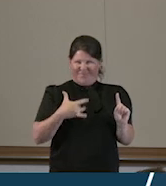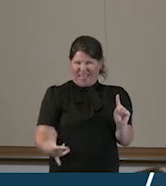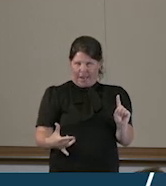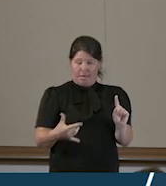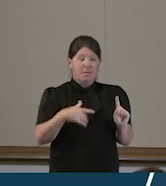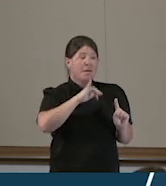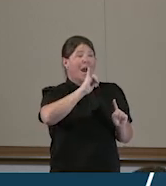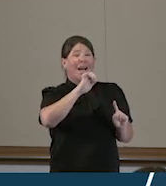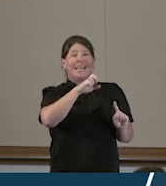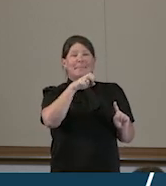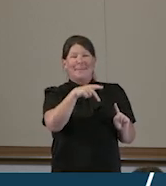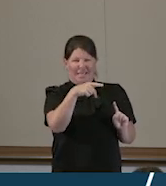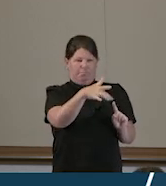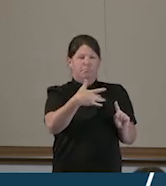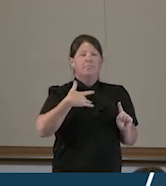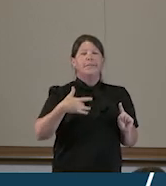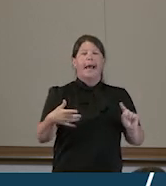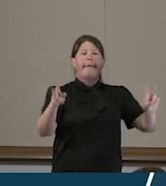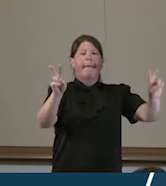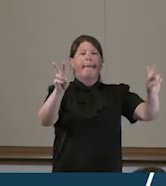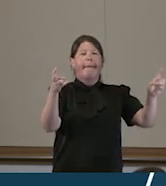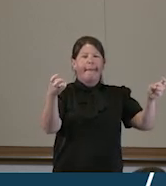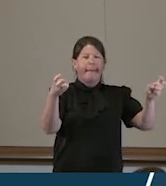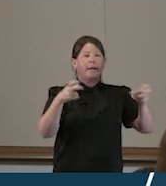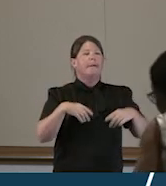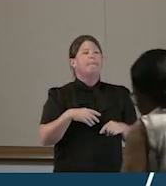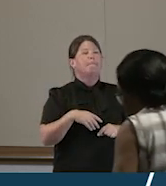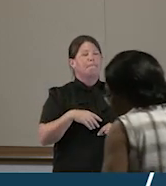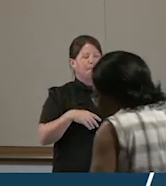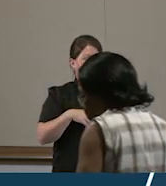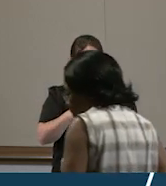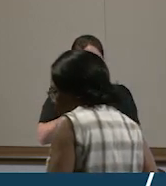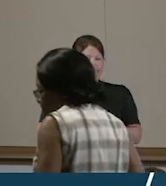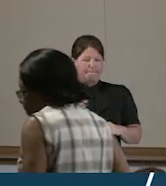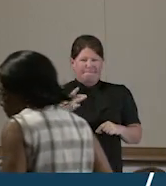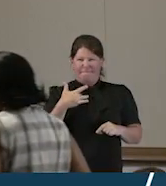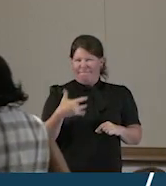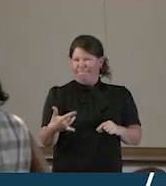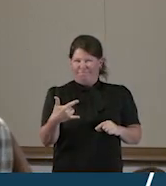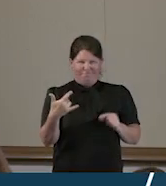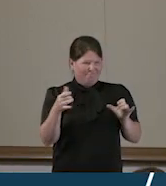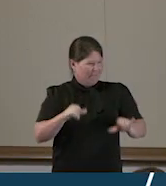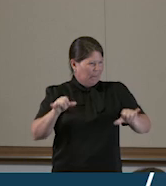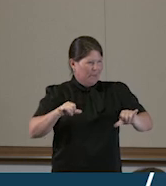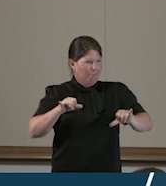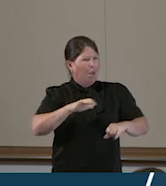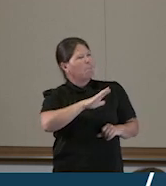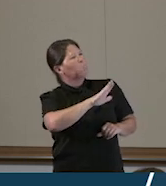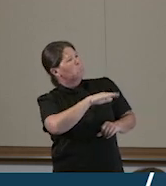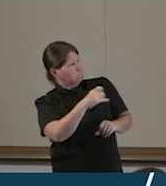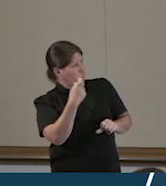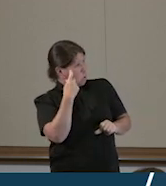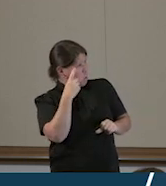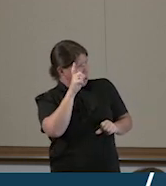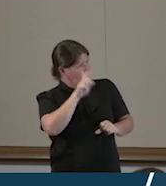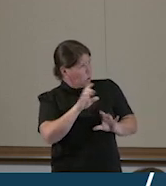you will often hear the terms, you will often be asked the question, well, have you considered